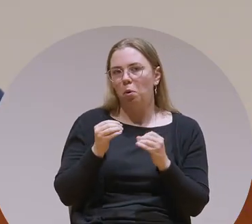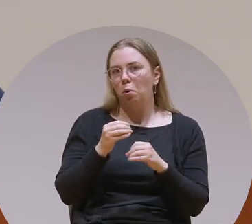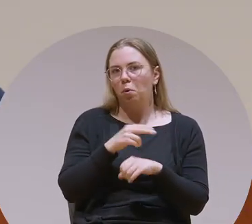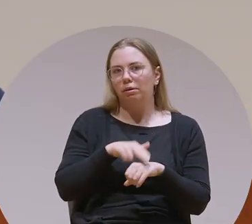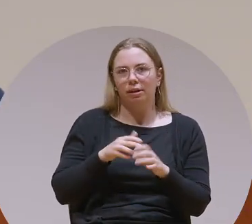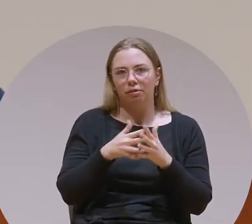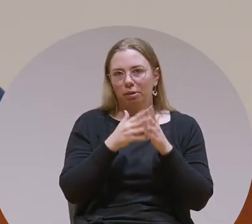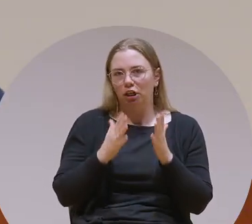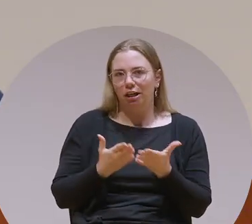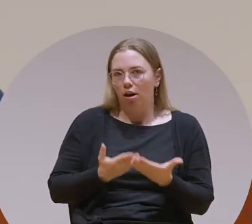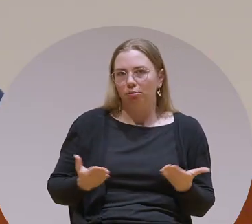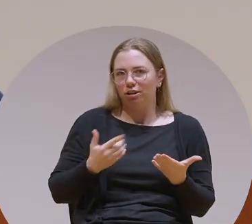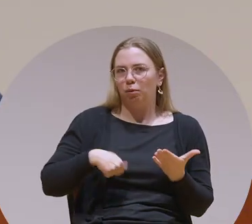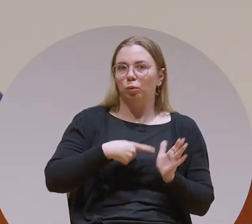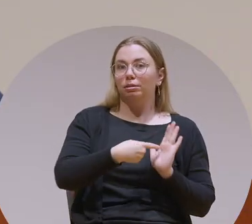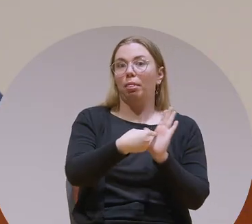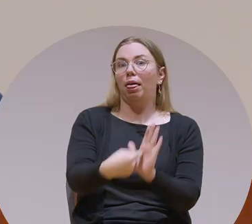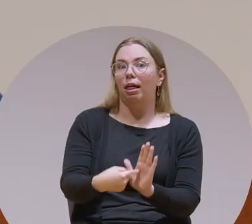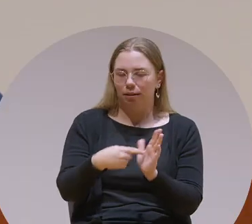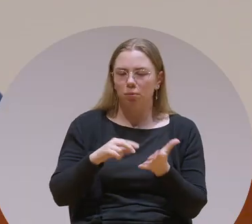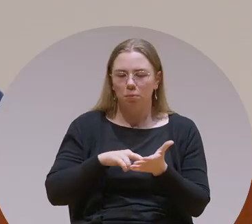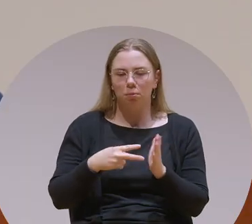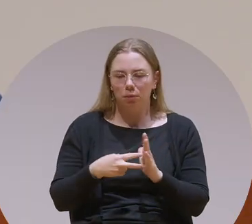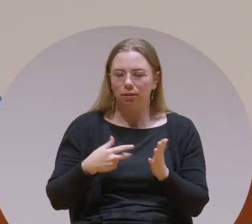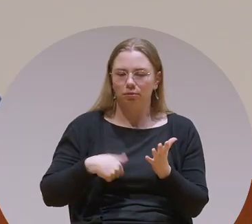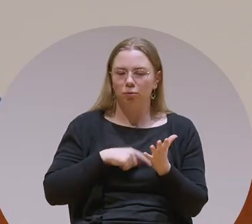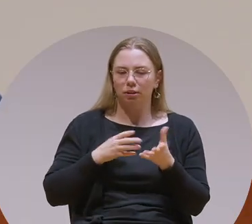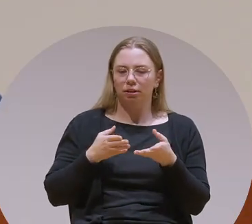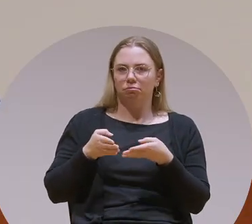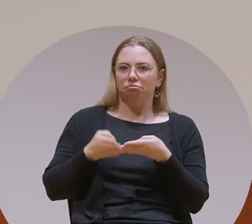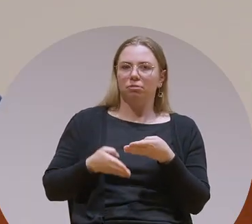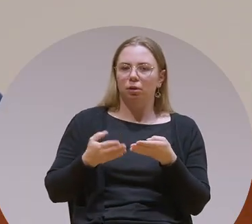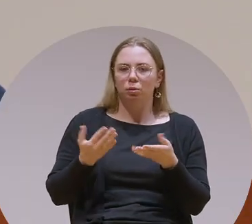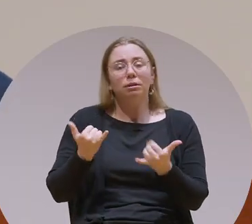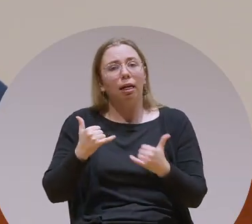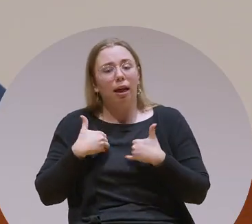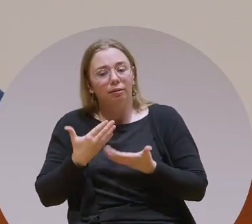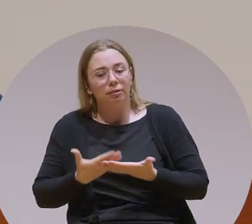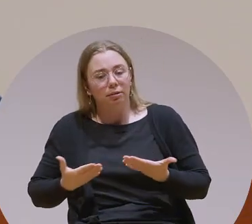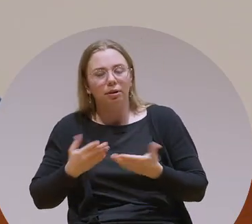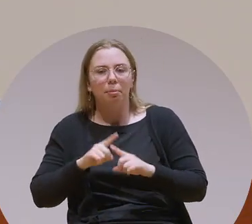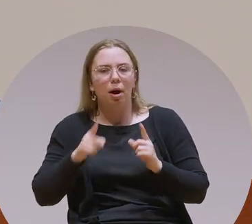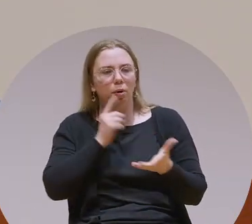until our consultation is finished, and we make sure that there is no claim against them under the NAGPRA